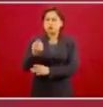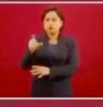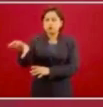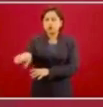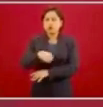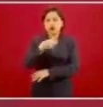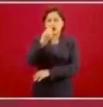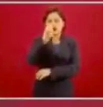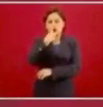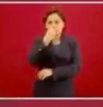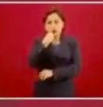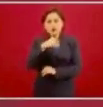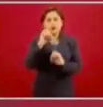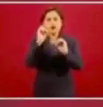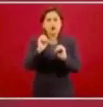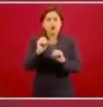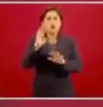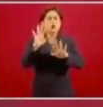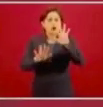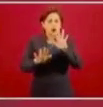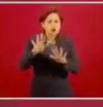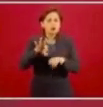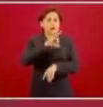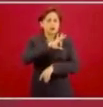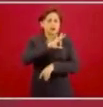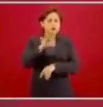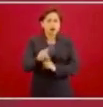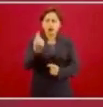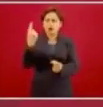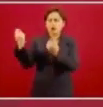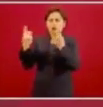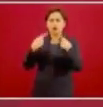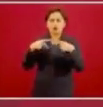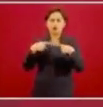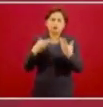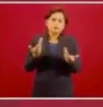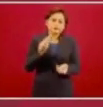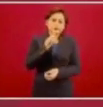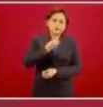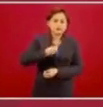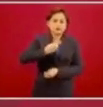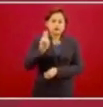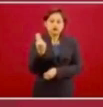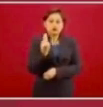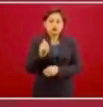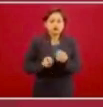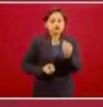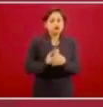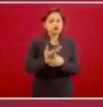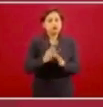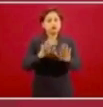It means to the utmost of your capabilities staying home.